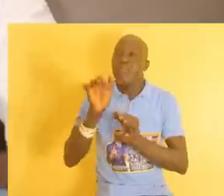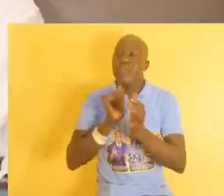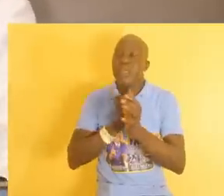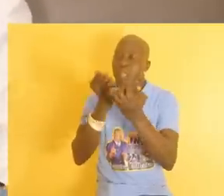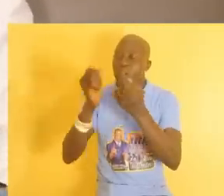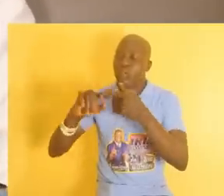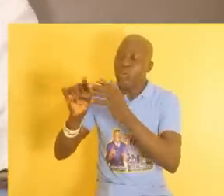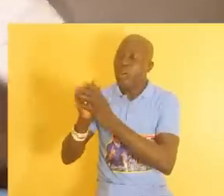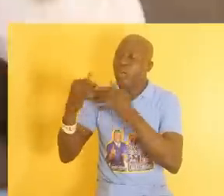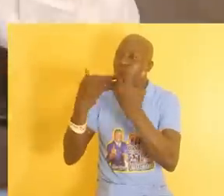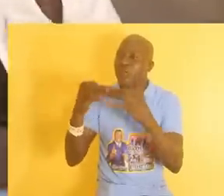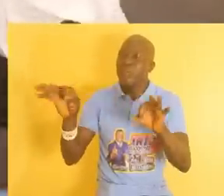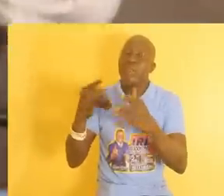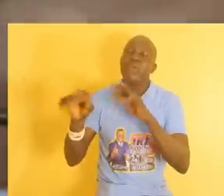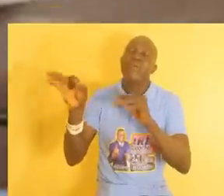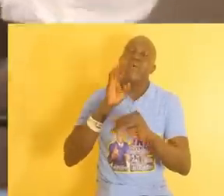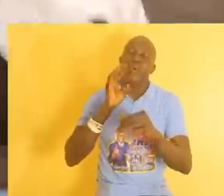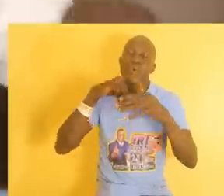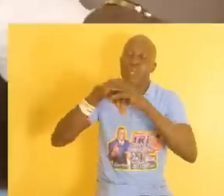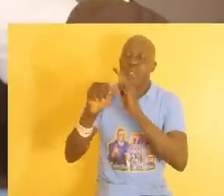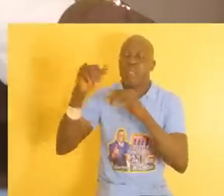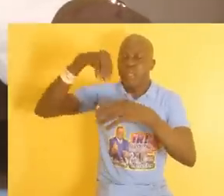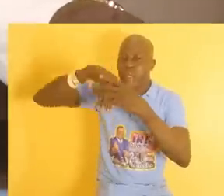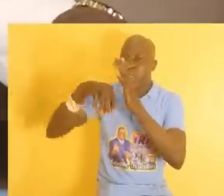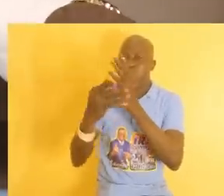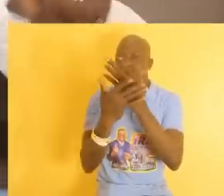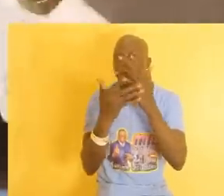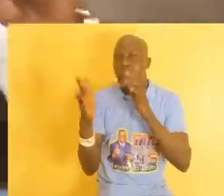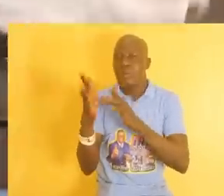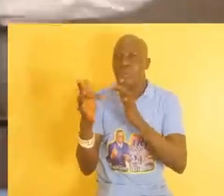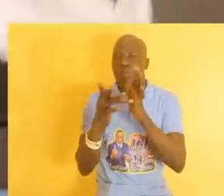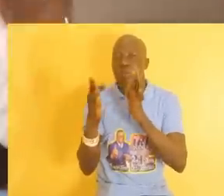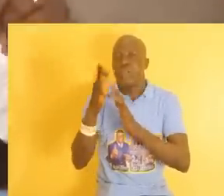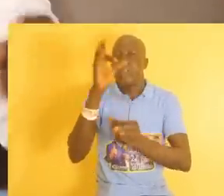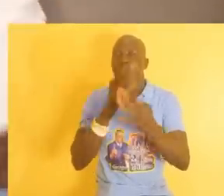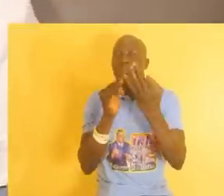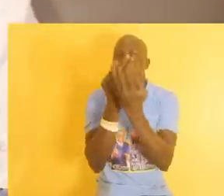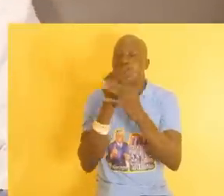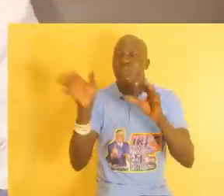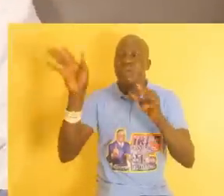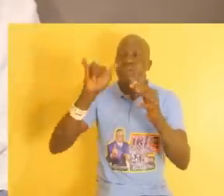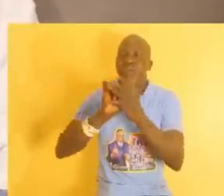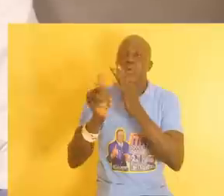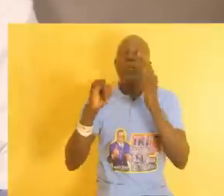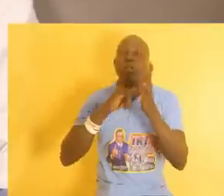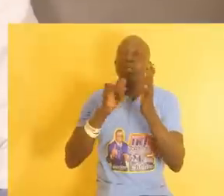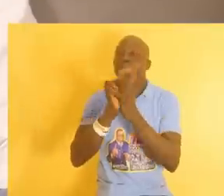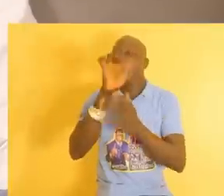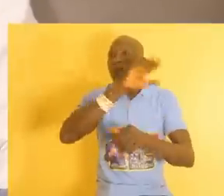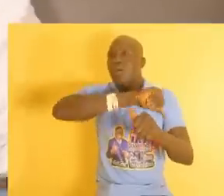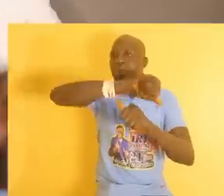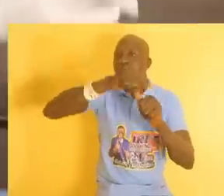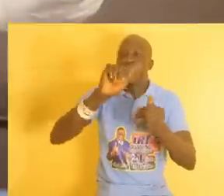today, if you are free from water, you fall into the blood of Jesus. If you are free from it, all will